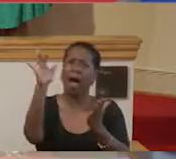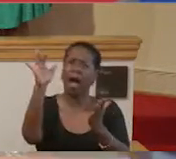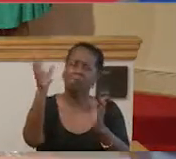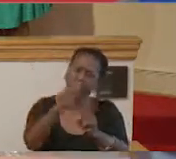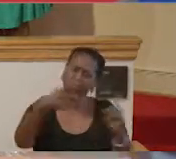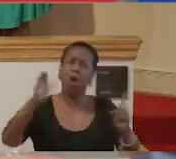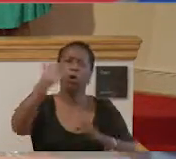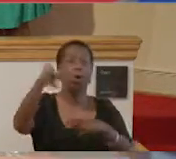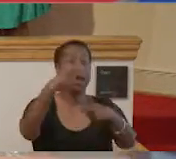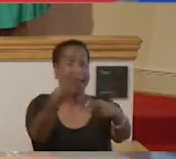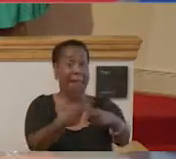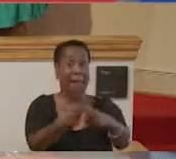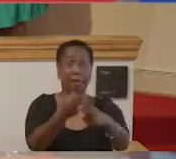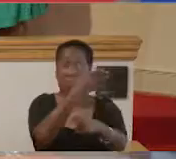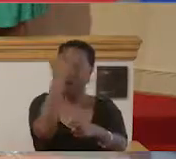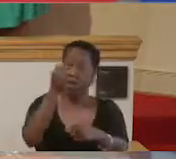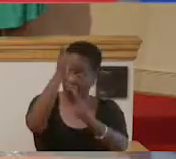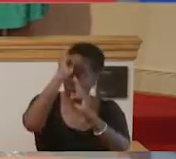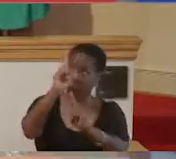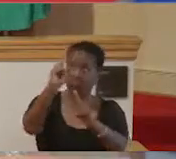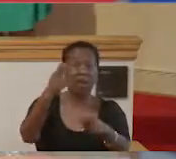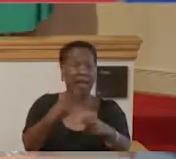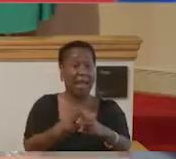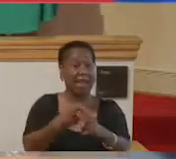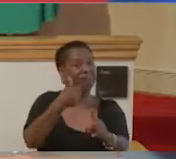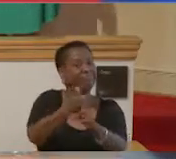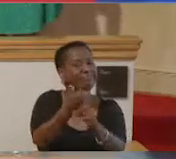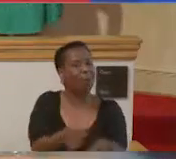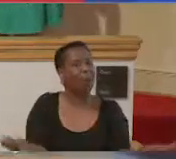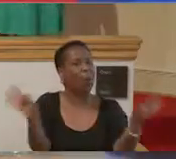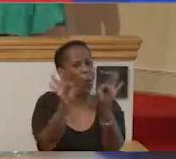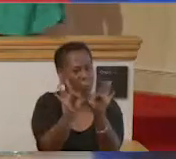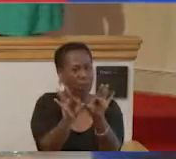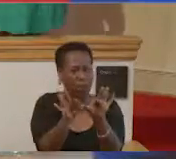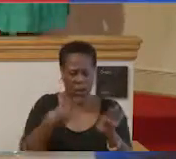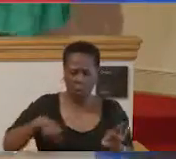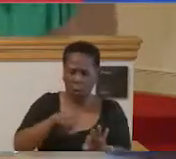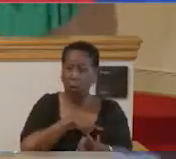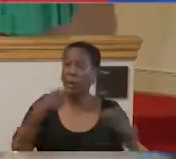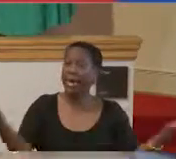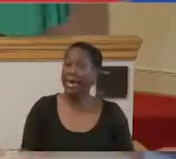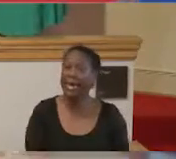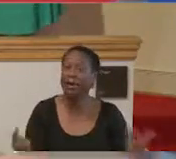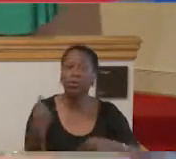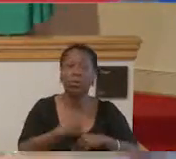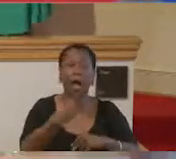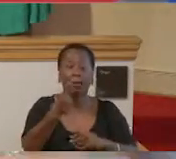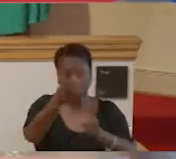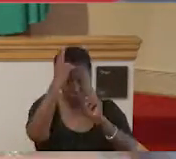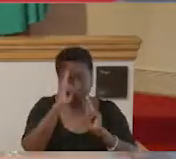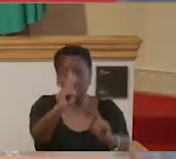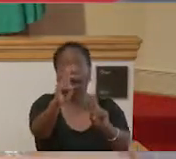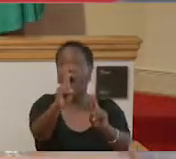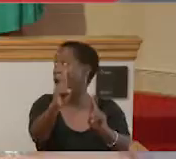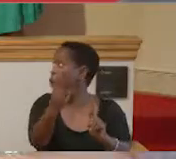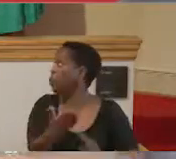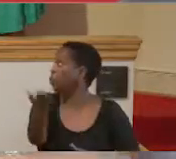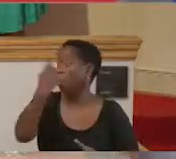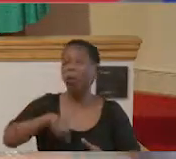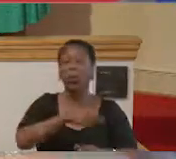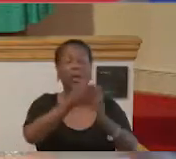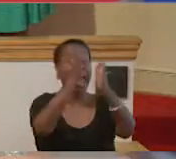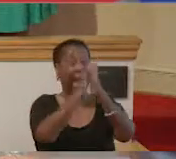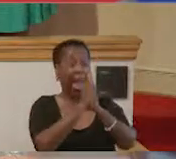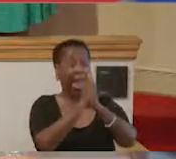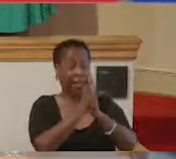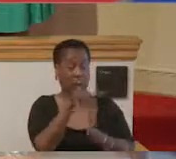name because you are truly worthy. We come this day, Father God, to give you praise and honor. Lord, we ask that you